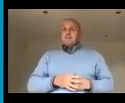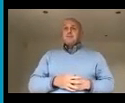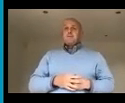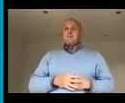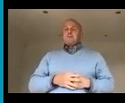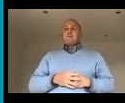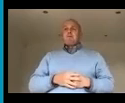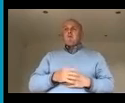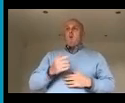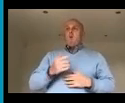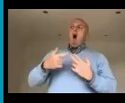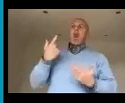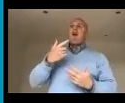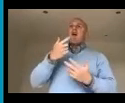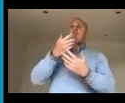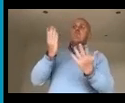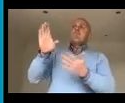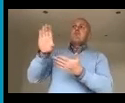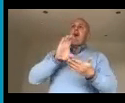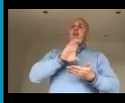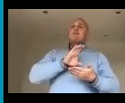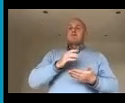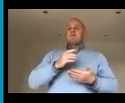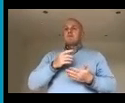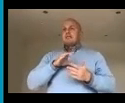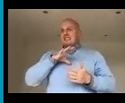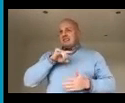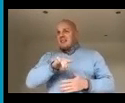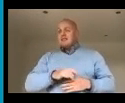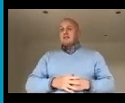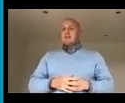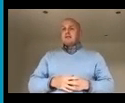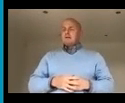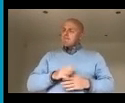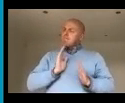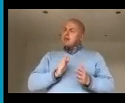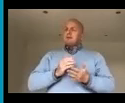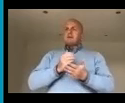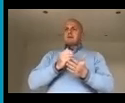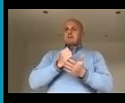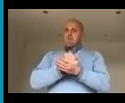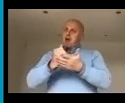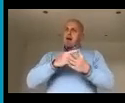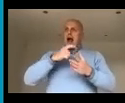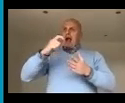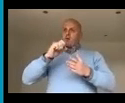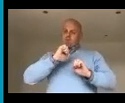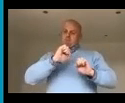to any others that you might be looking for. You need to have a bank account in the name of the